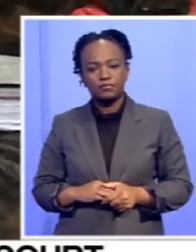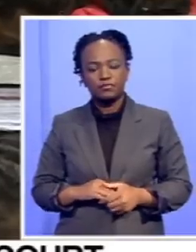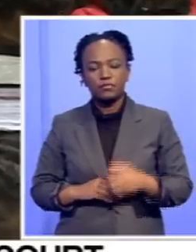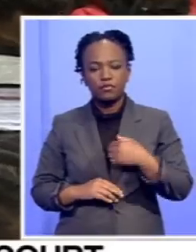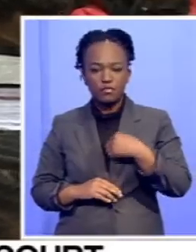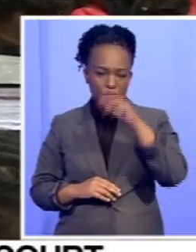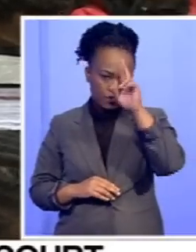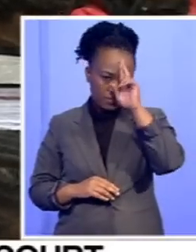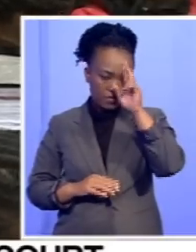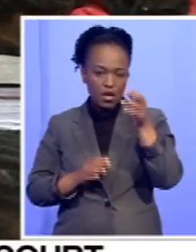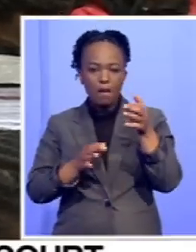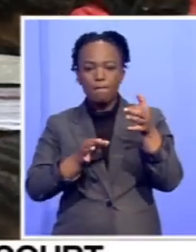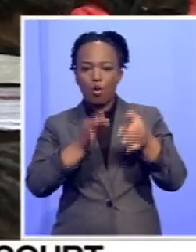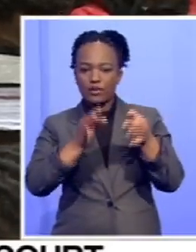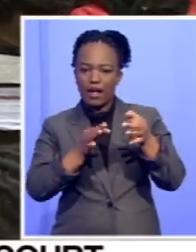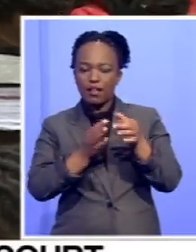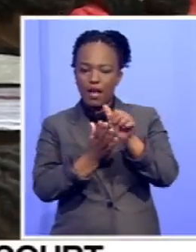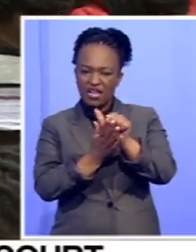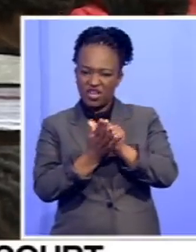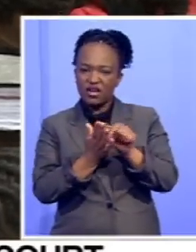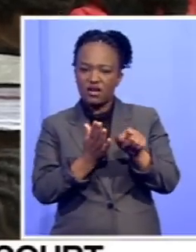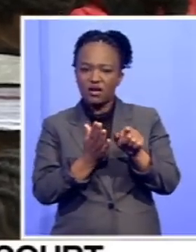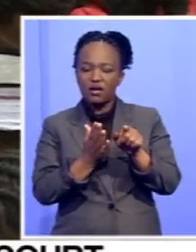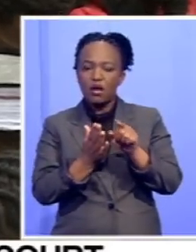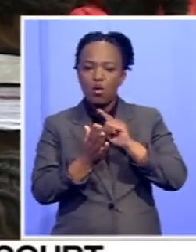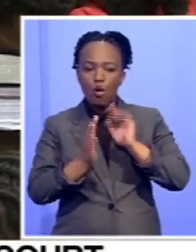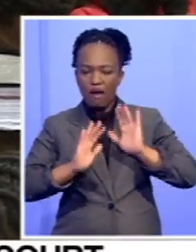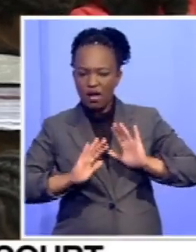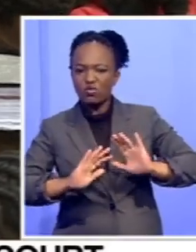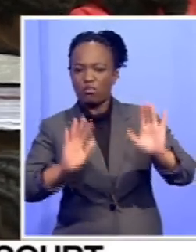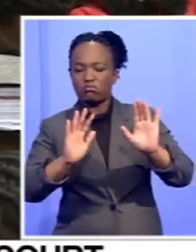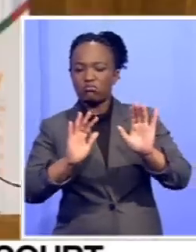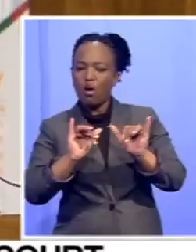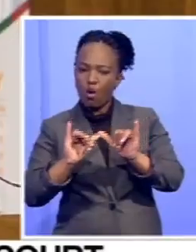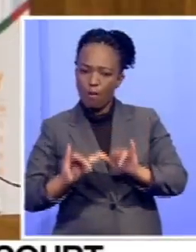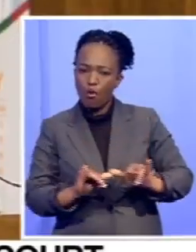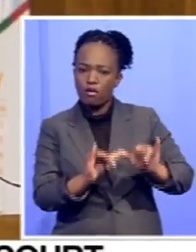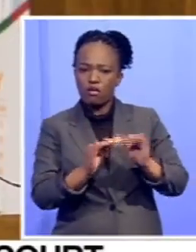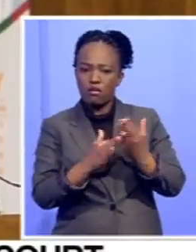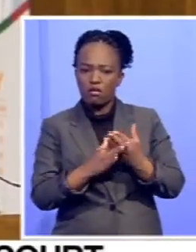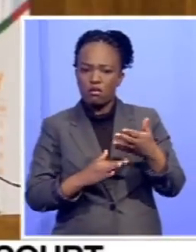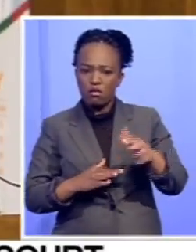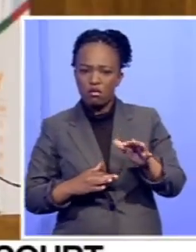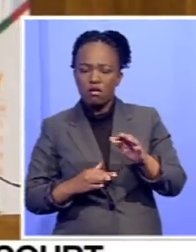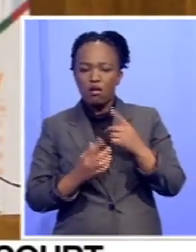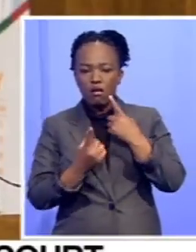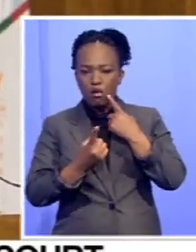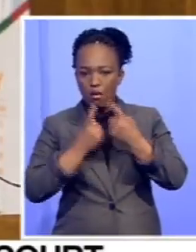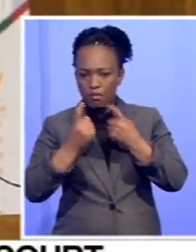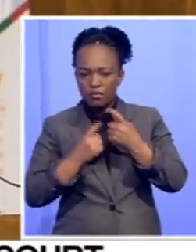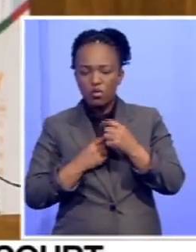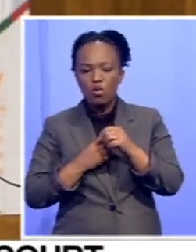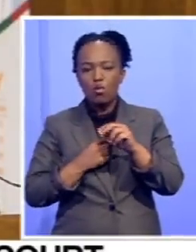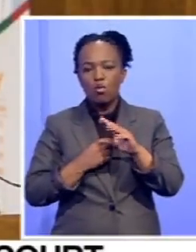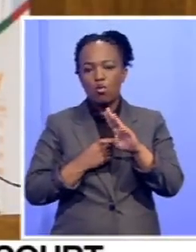is a political agenda here. This is an assault common case. They both reached out to the complainant by process of Ubuntu